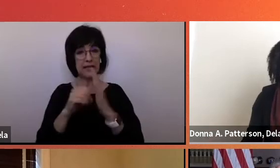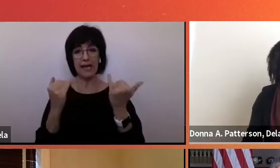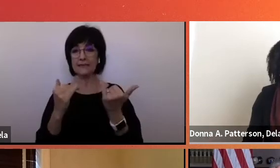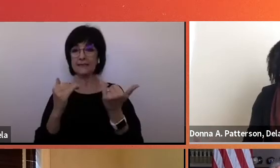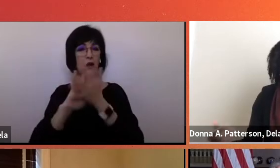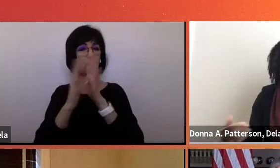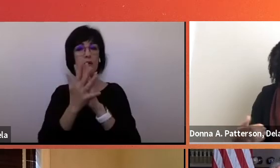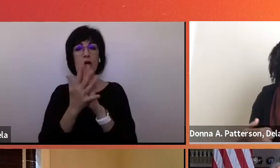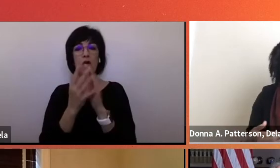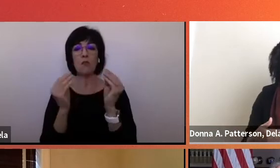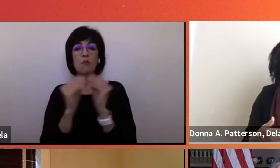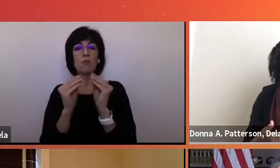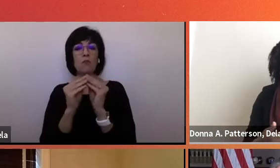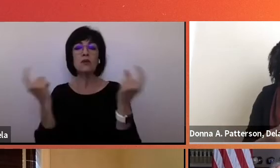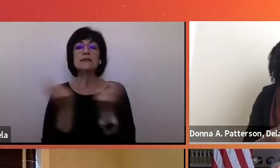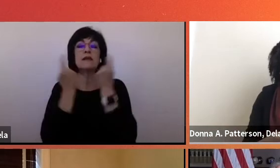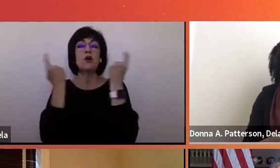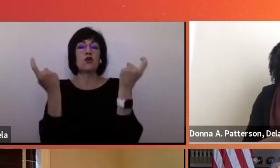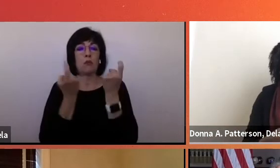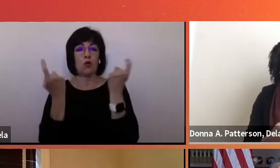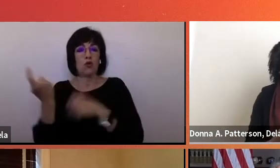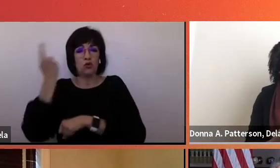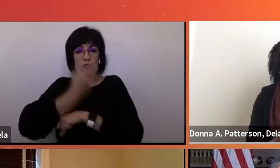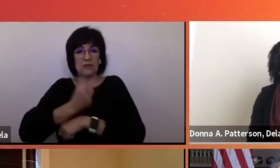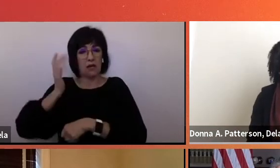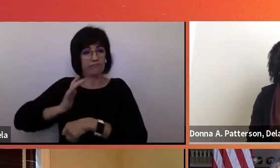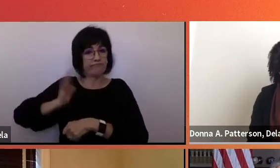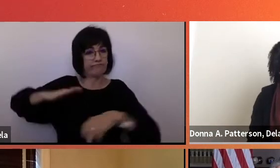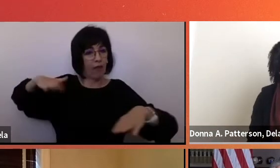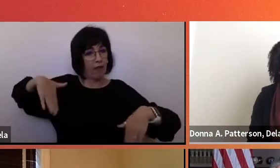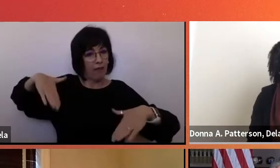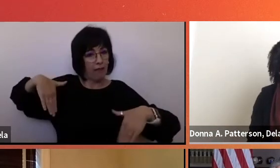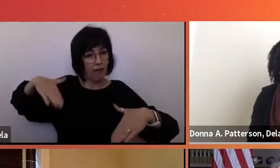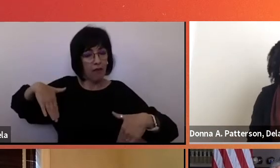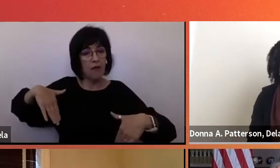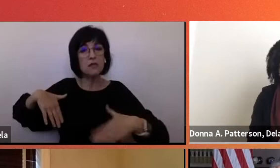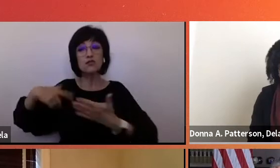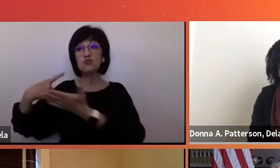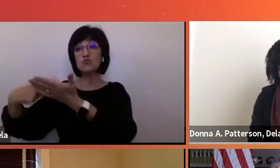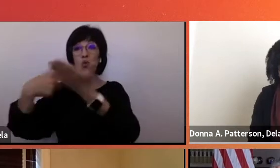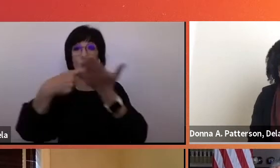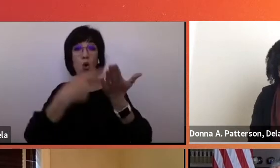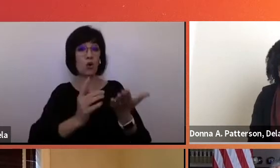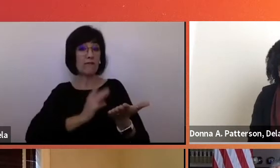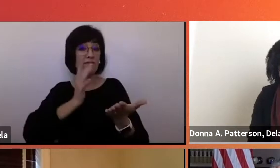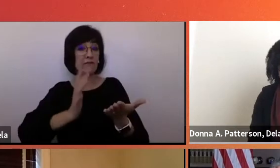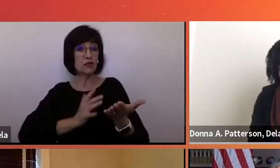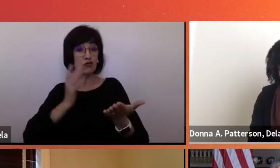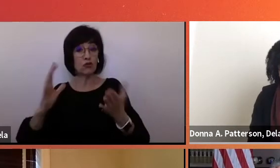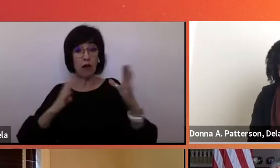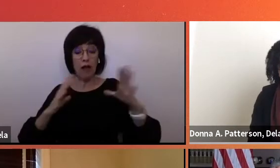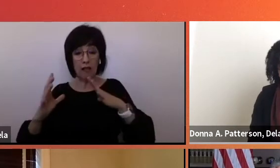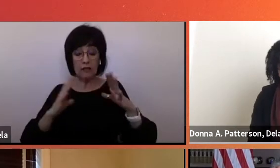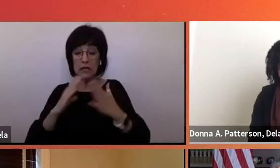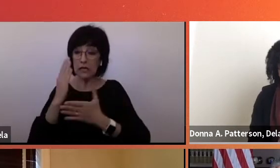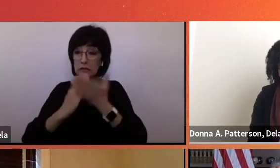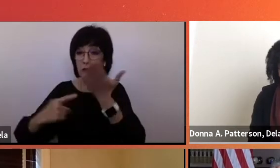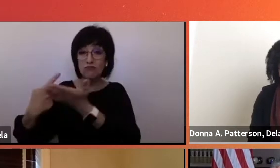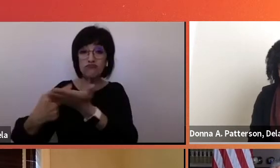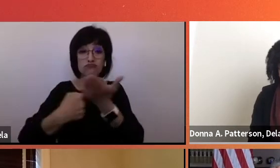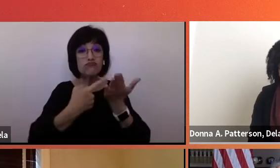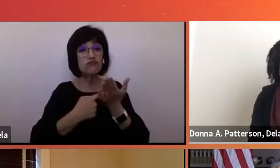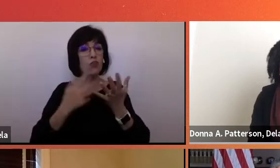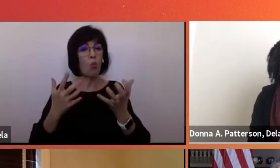that hadn't. Talk of making it official holidays in other states or maybe even a federal holiday, but also a number